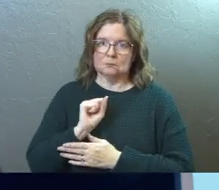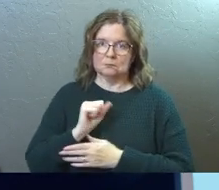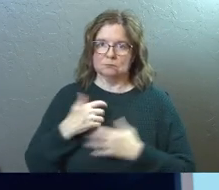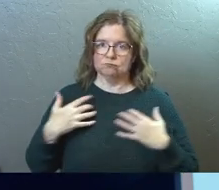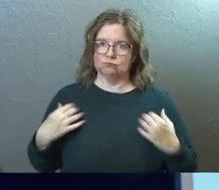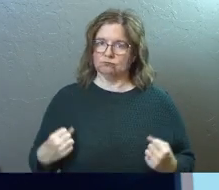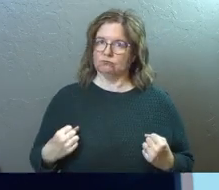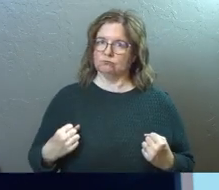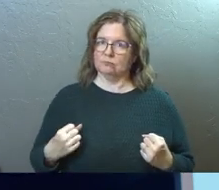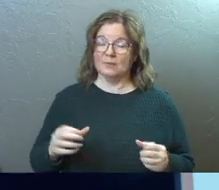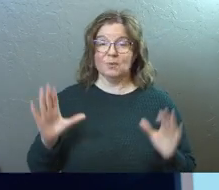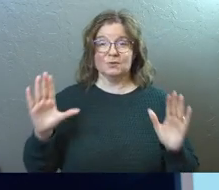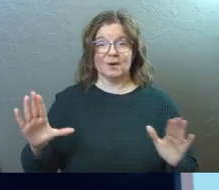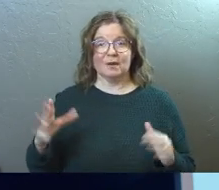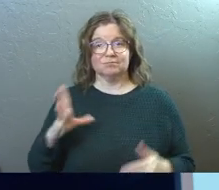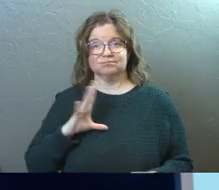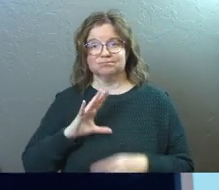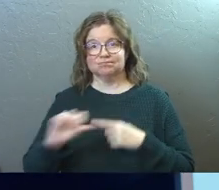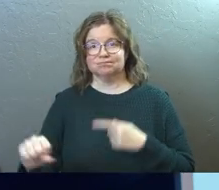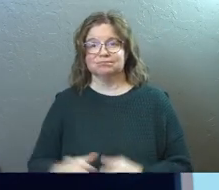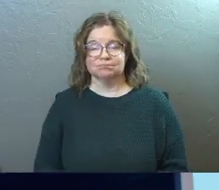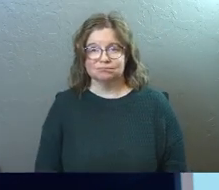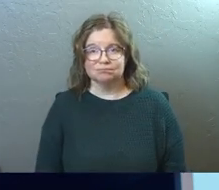It was awesome, awesome stuff.